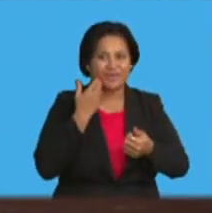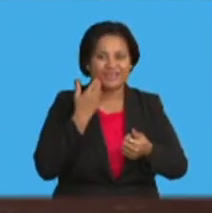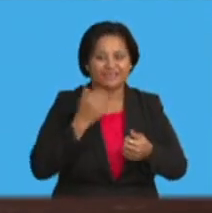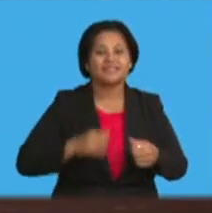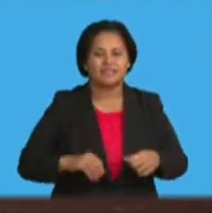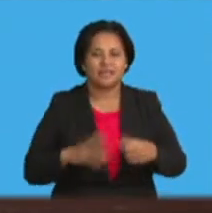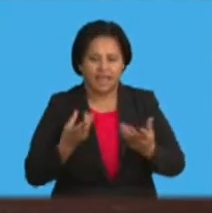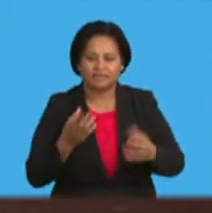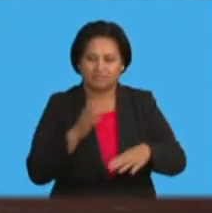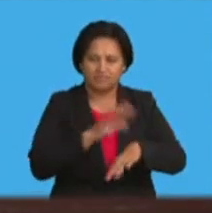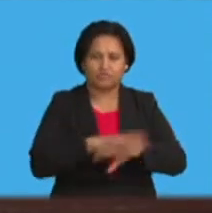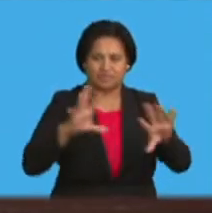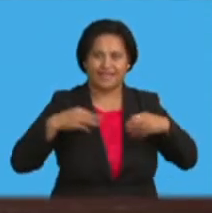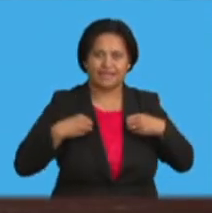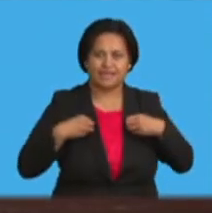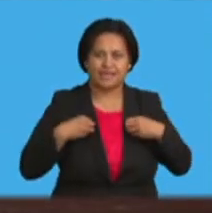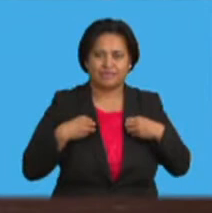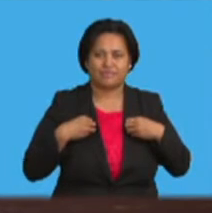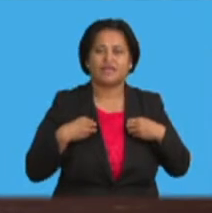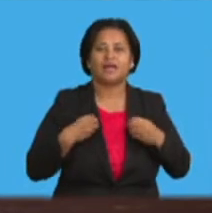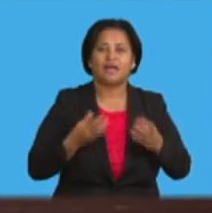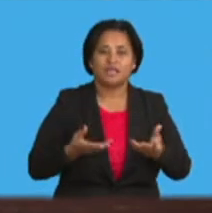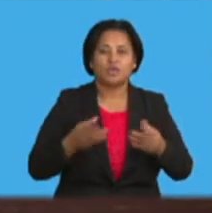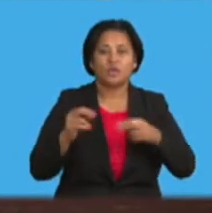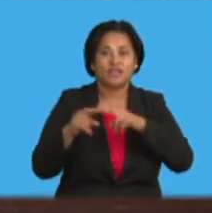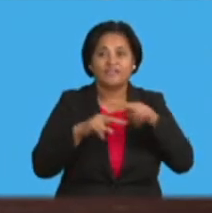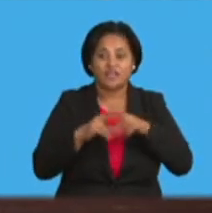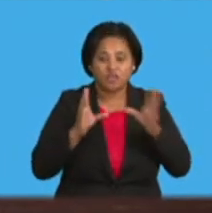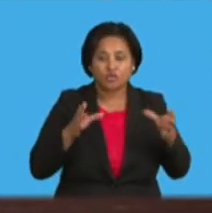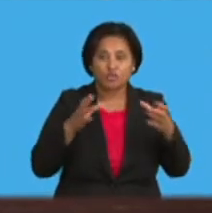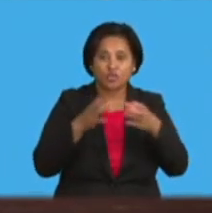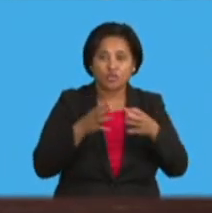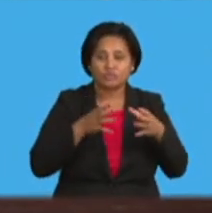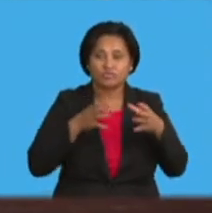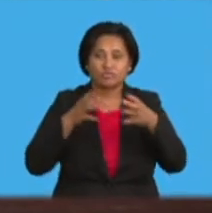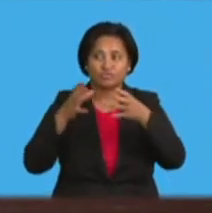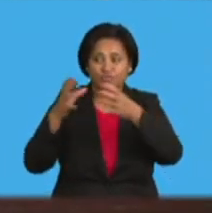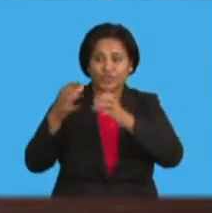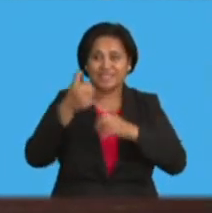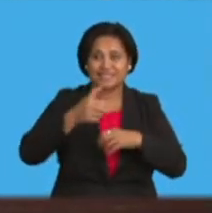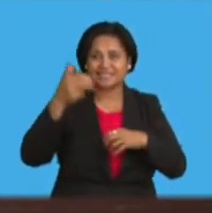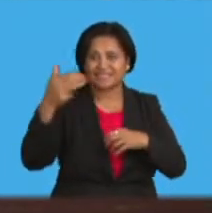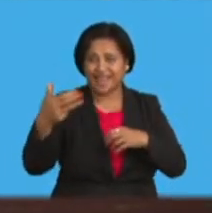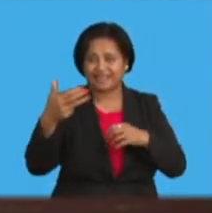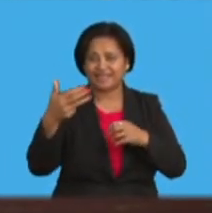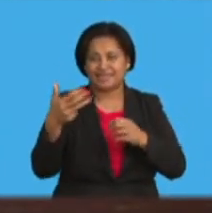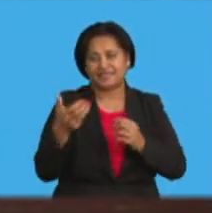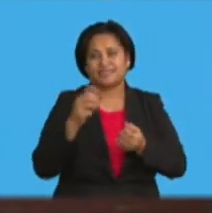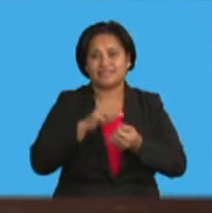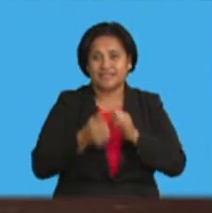country report. The Fijian delegation to the 69th session Committee on the